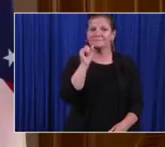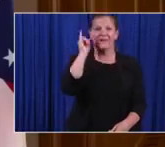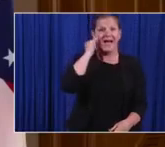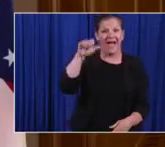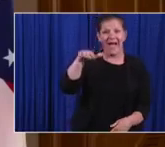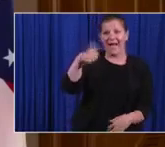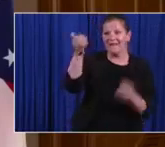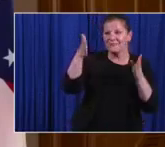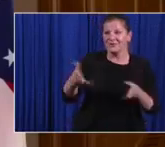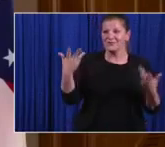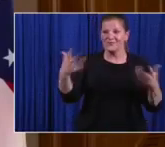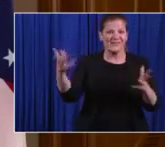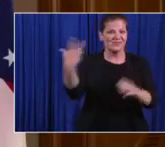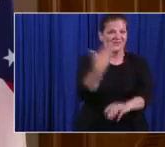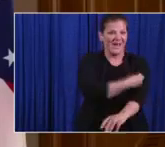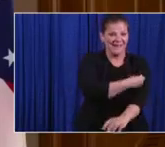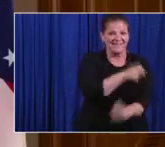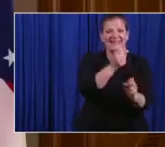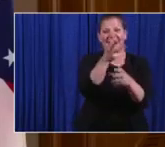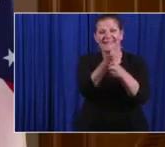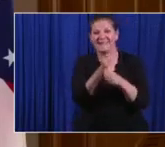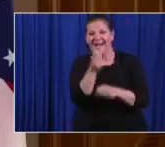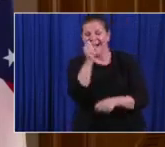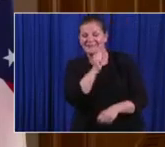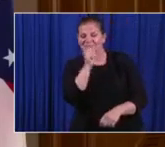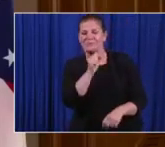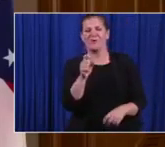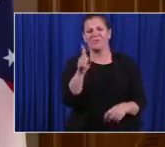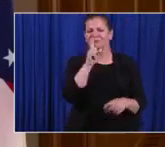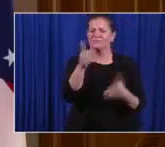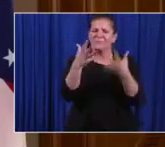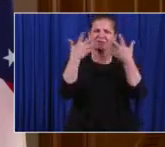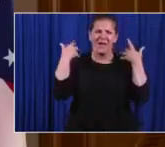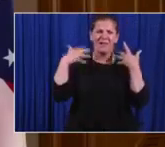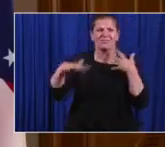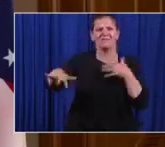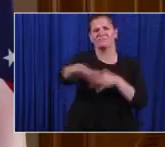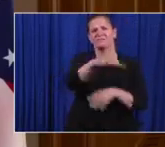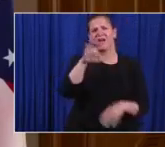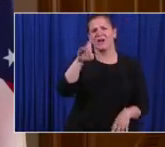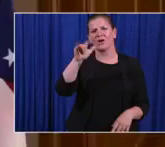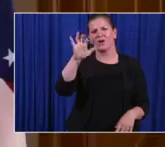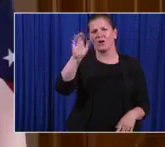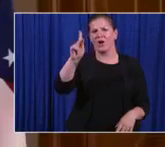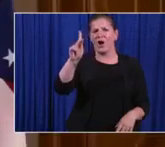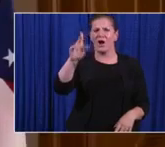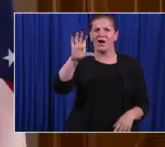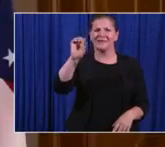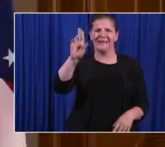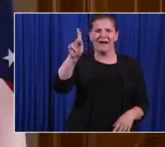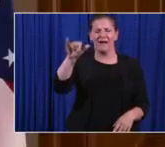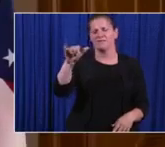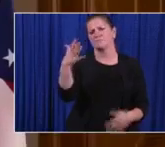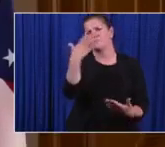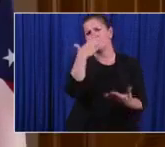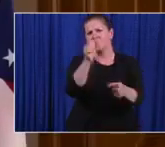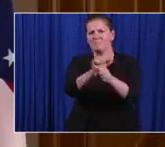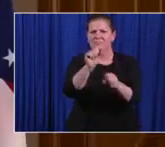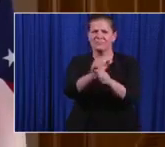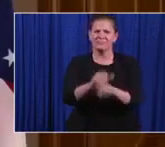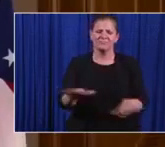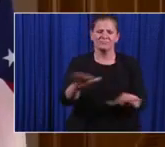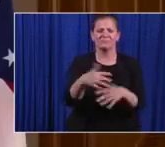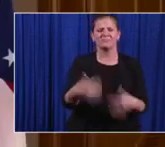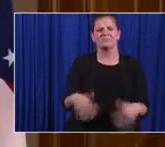the vaccination. It's always a very, very friendly place, and Clark County does a really, really nice job. Also, two of